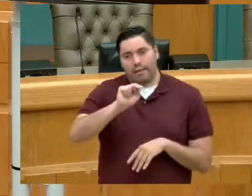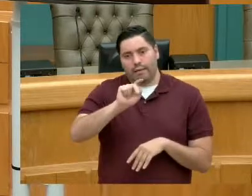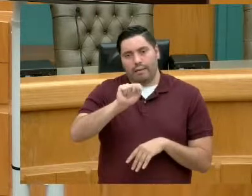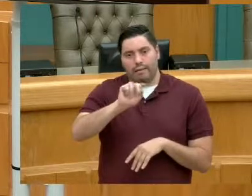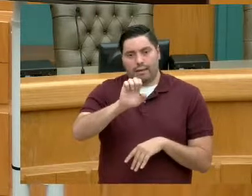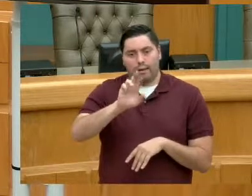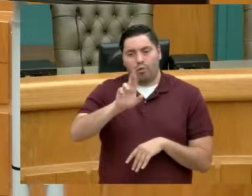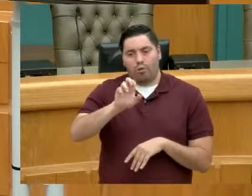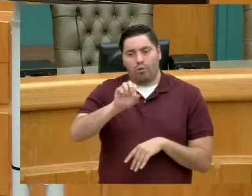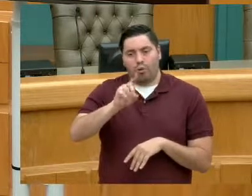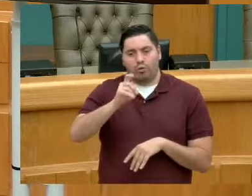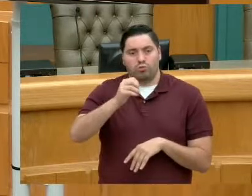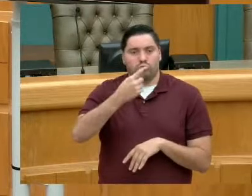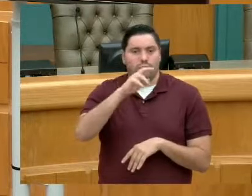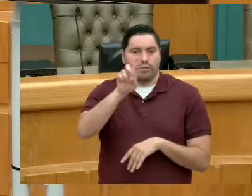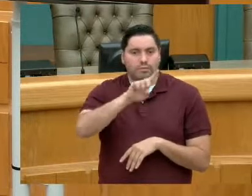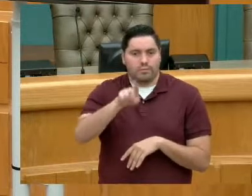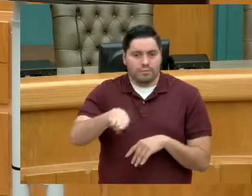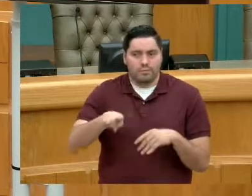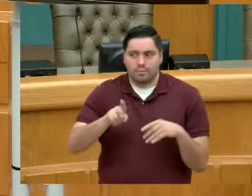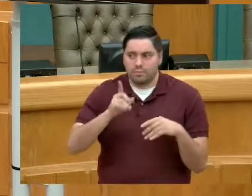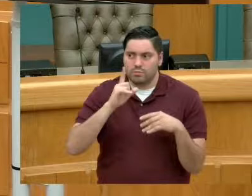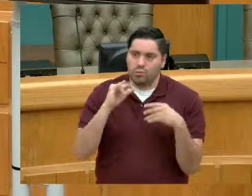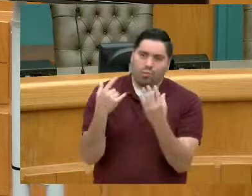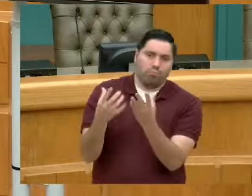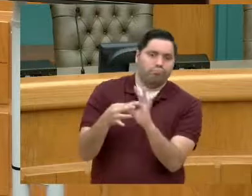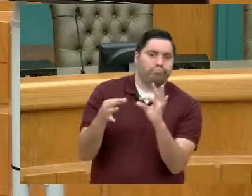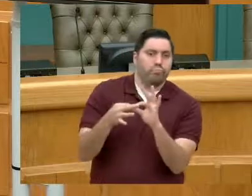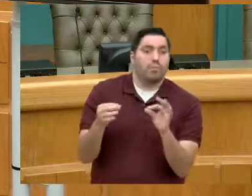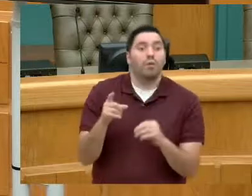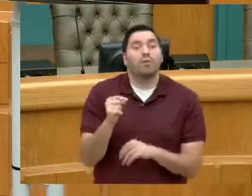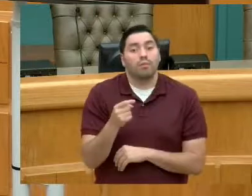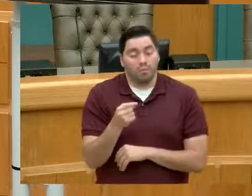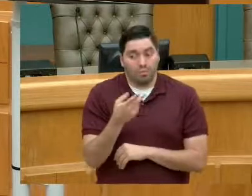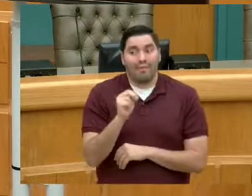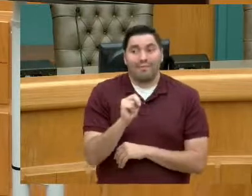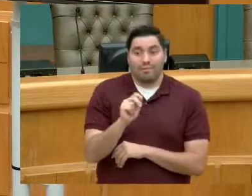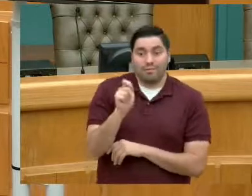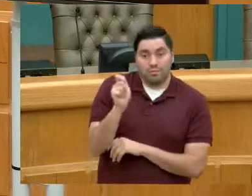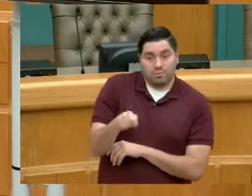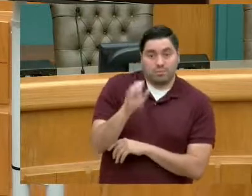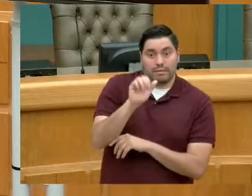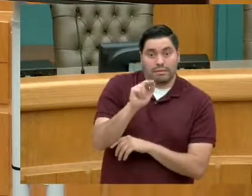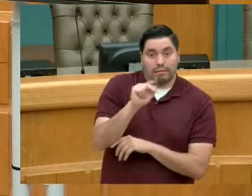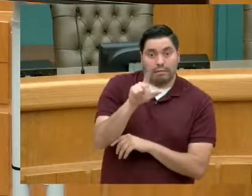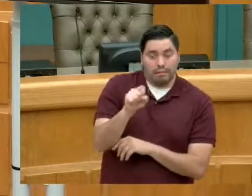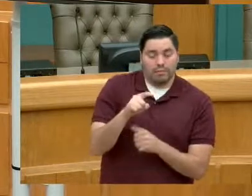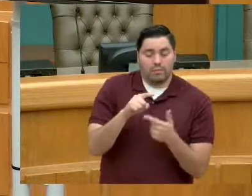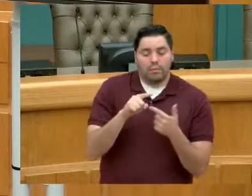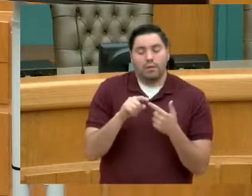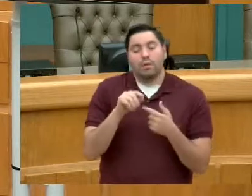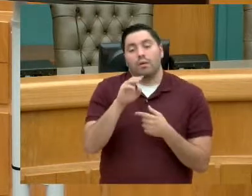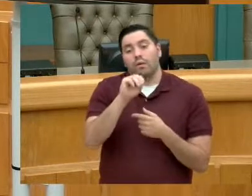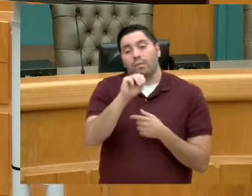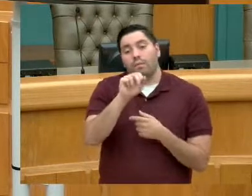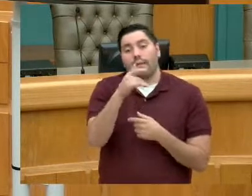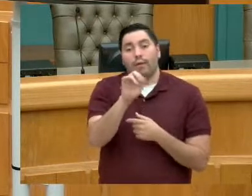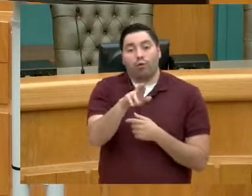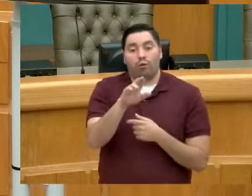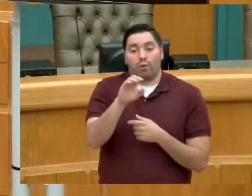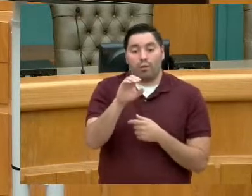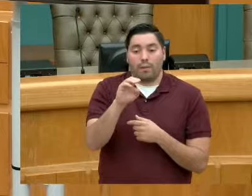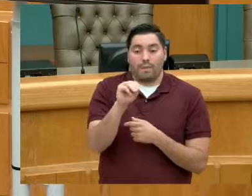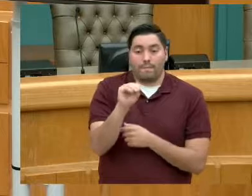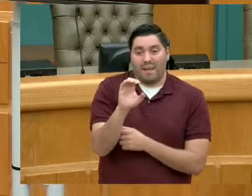bit. We have Mayor McComb is here today, as is Judge Canales. Between the two of them, they will be informing us of